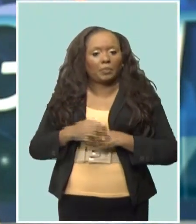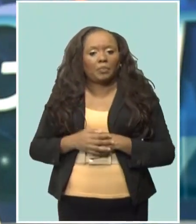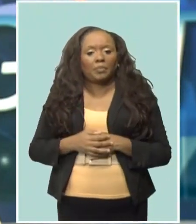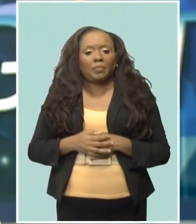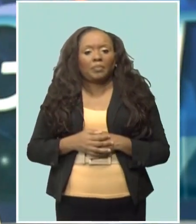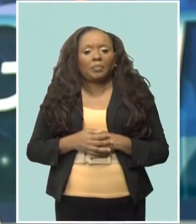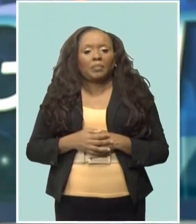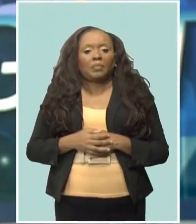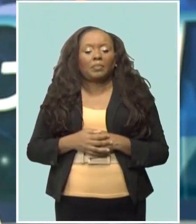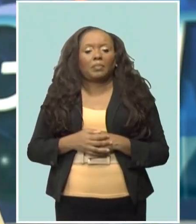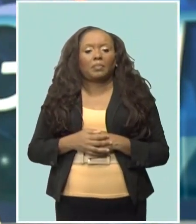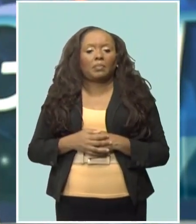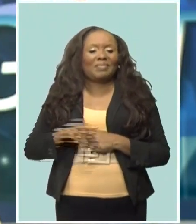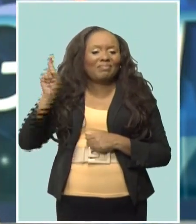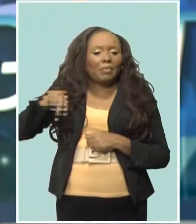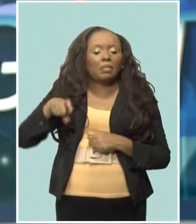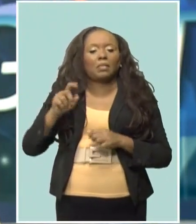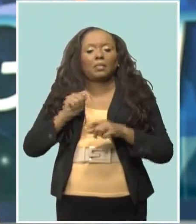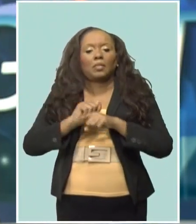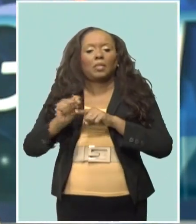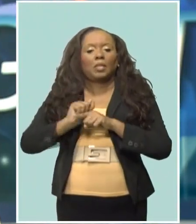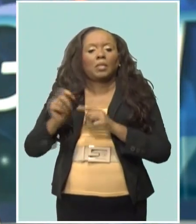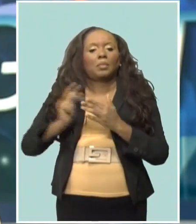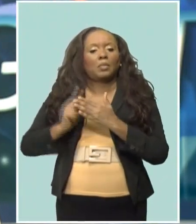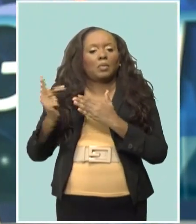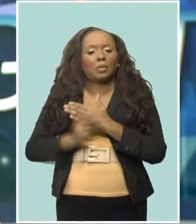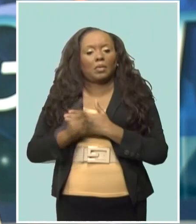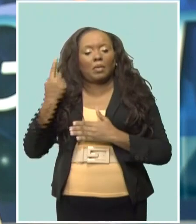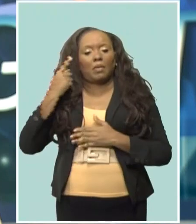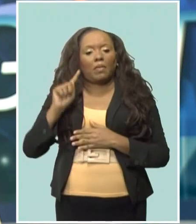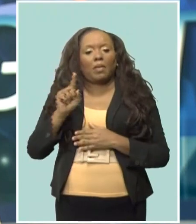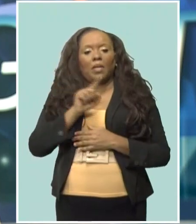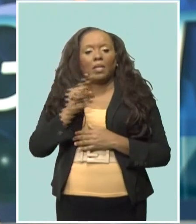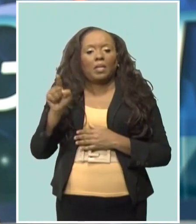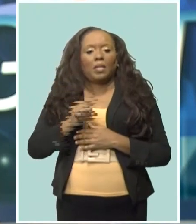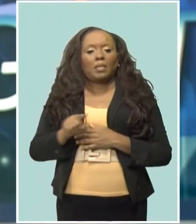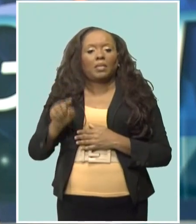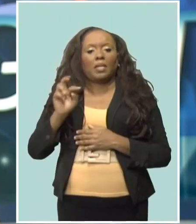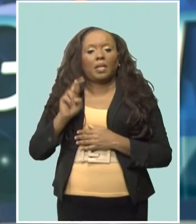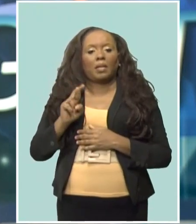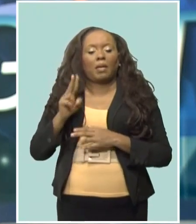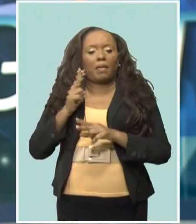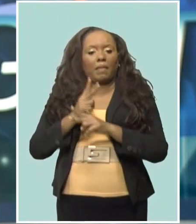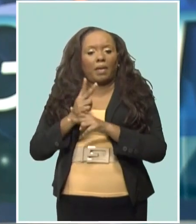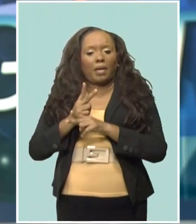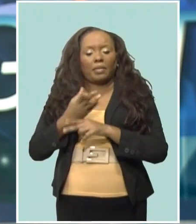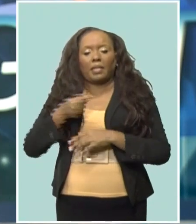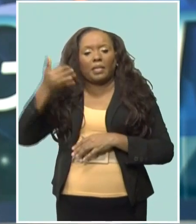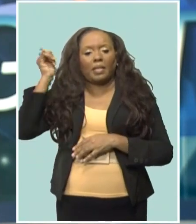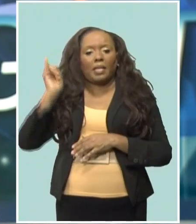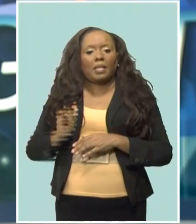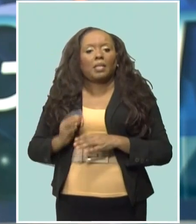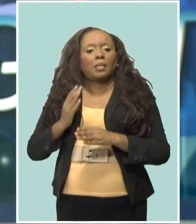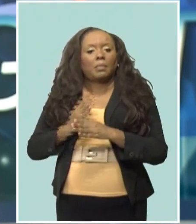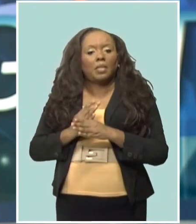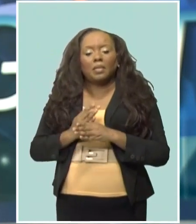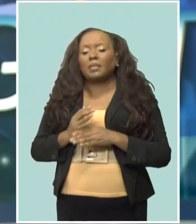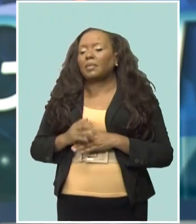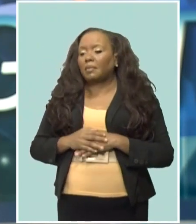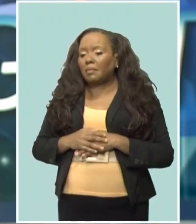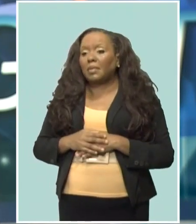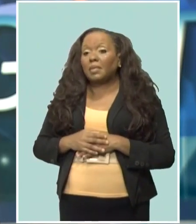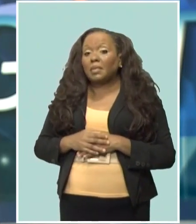and comprehensive training program for public service vehicle operators is being lauded by a veteran of the industry who is about to